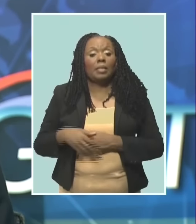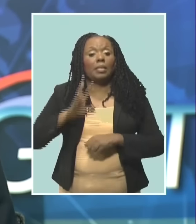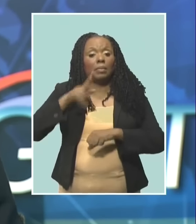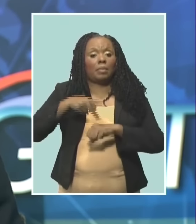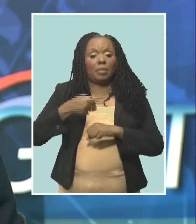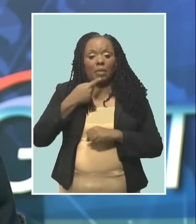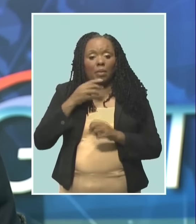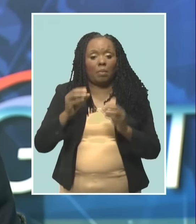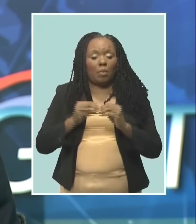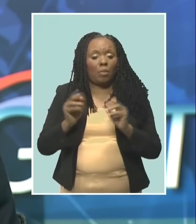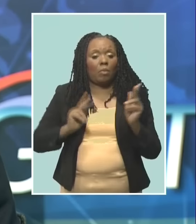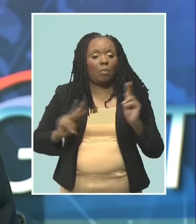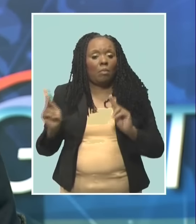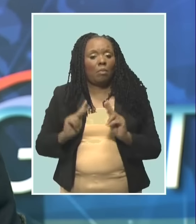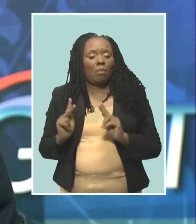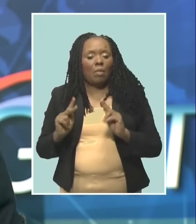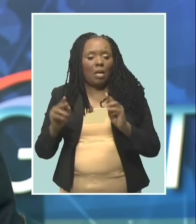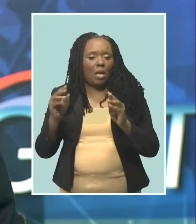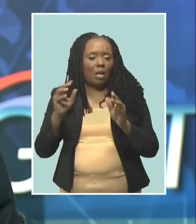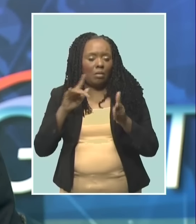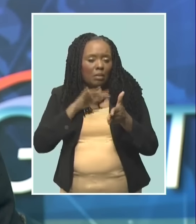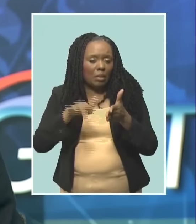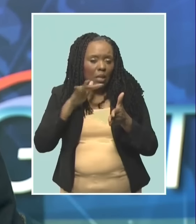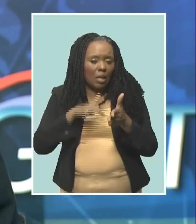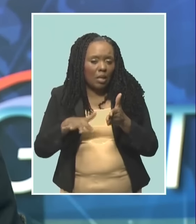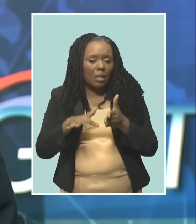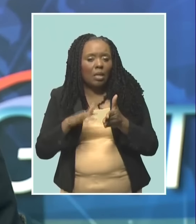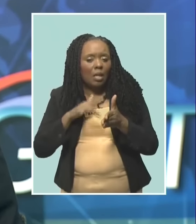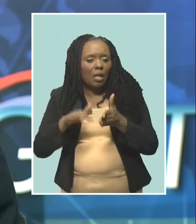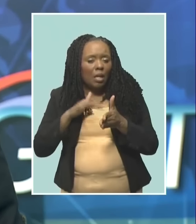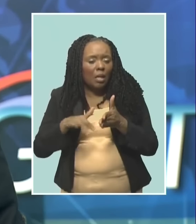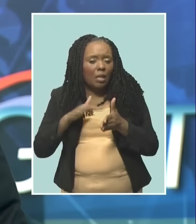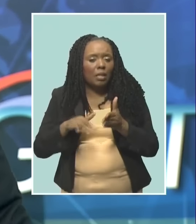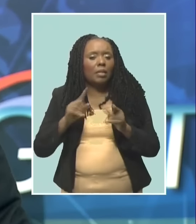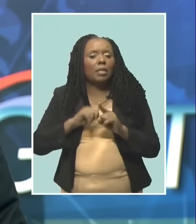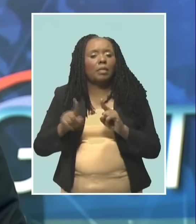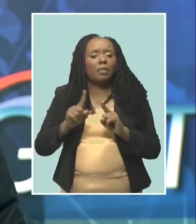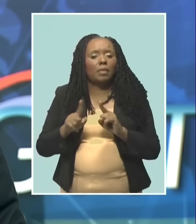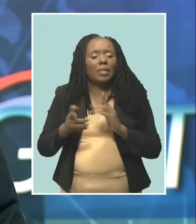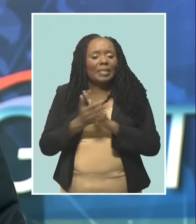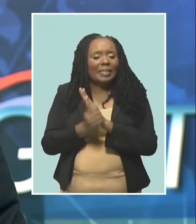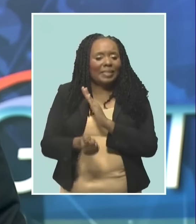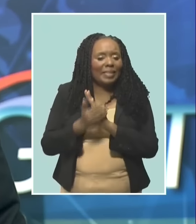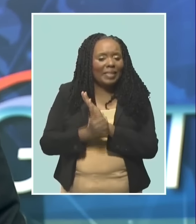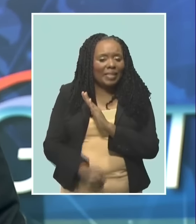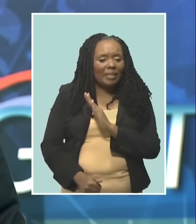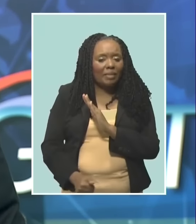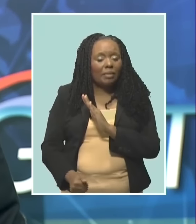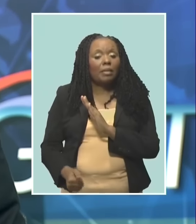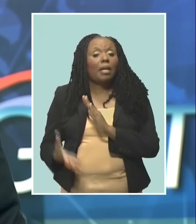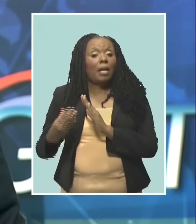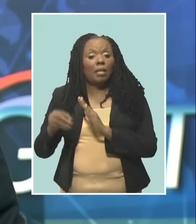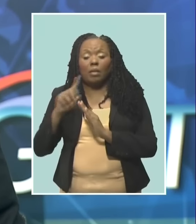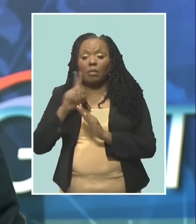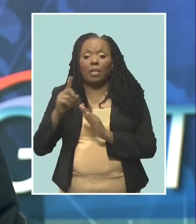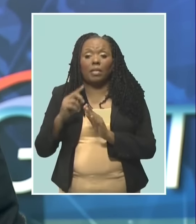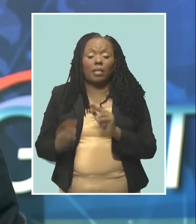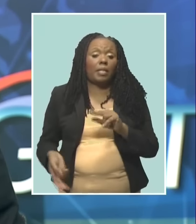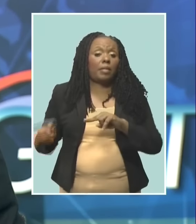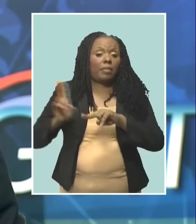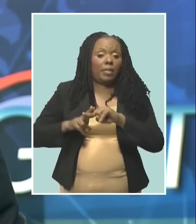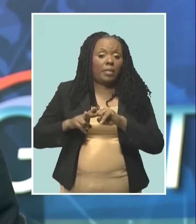says more people are also returning to pursuing trades, which he says has been reinforced by the COVID-19